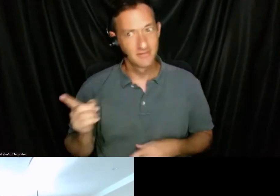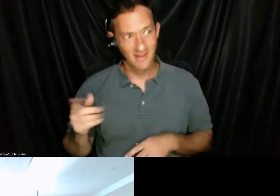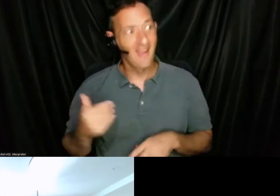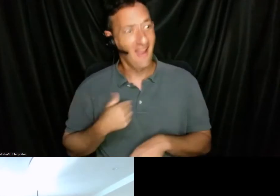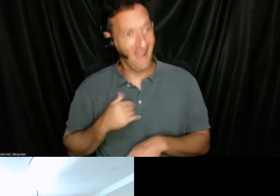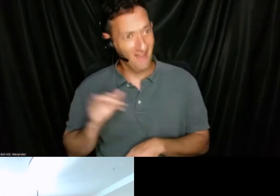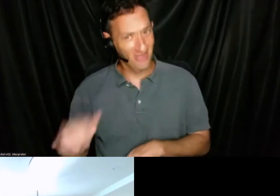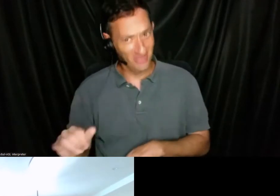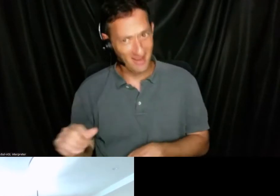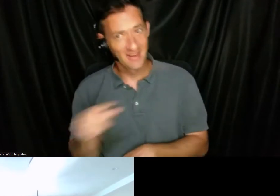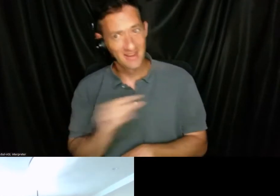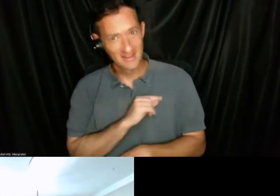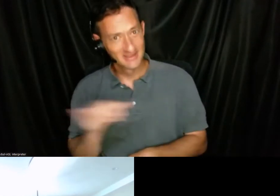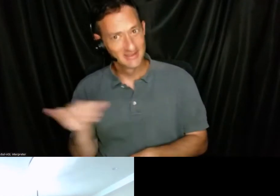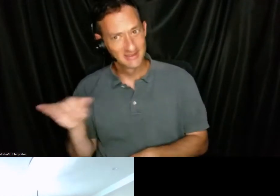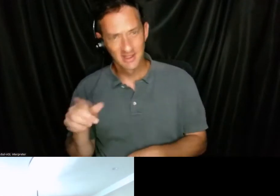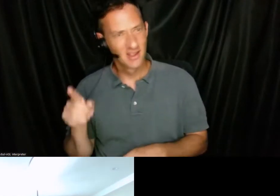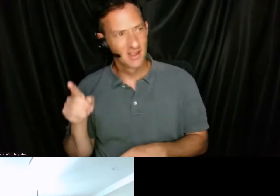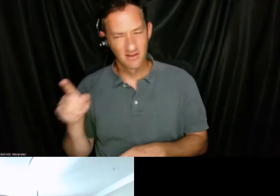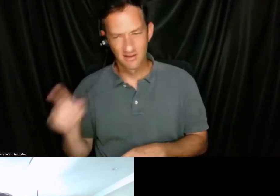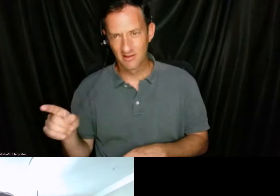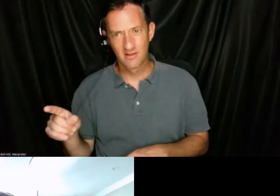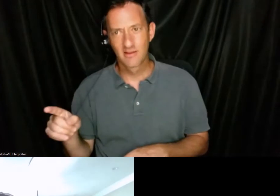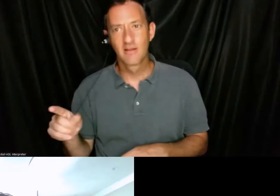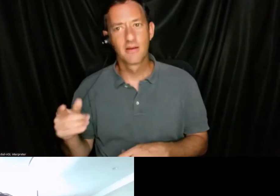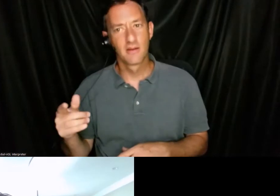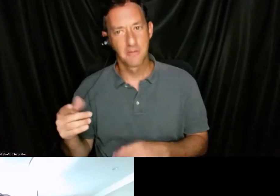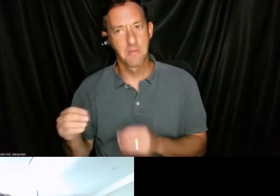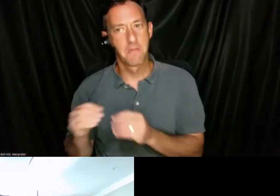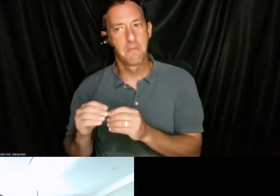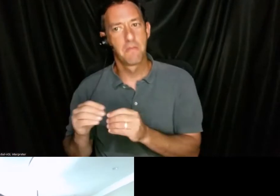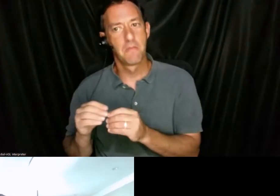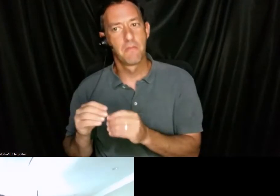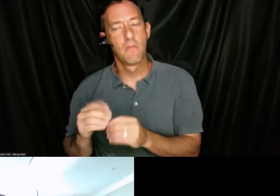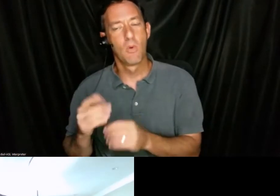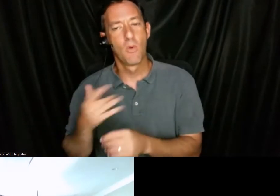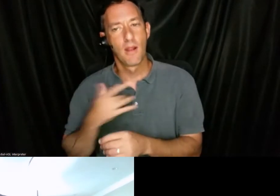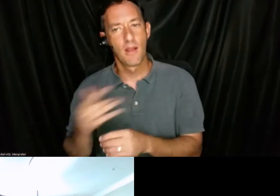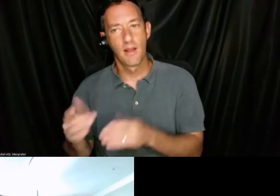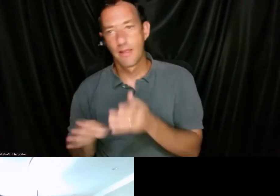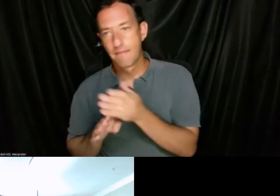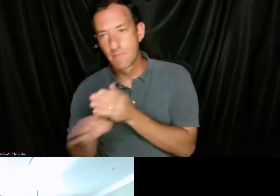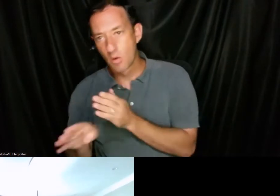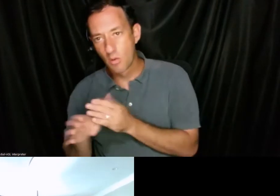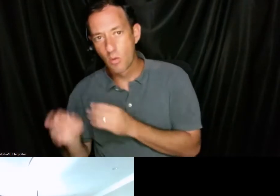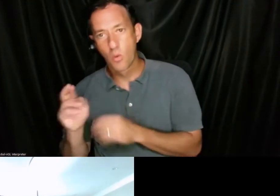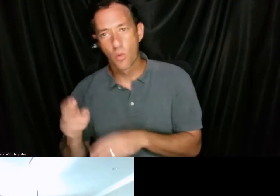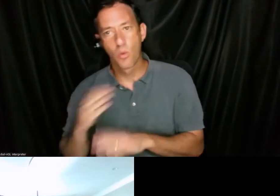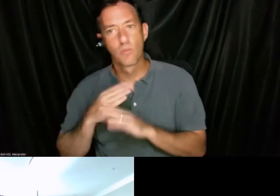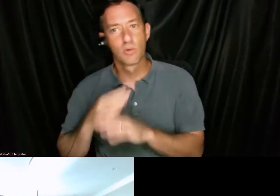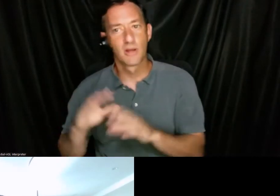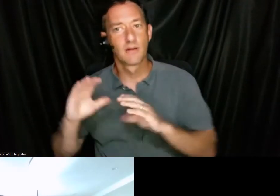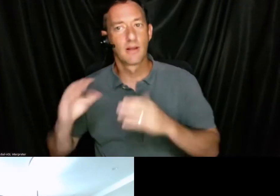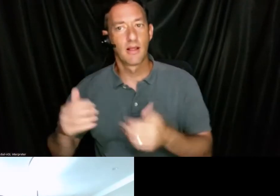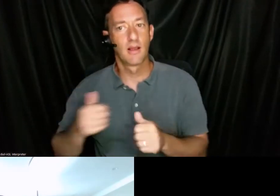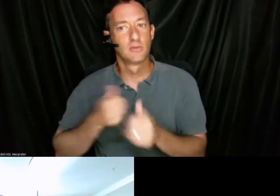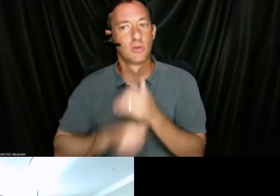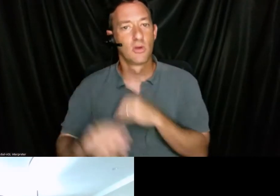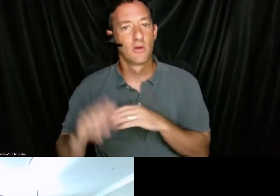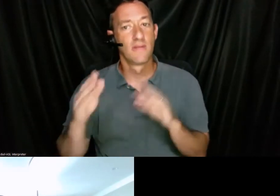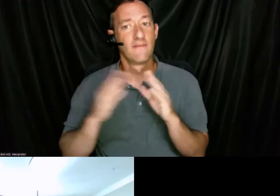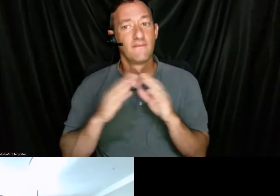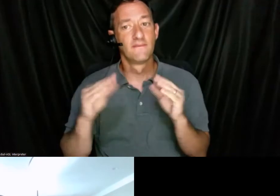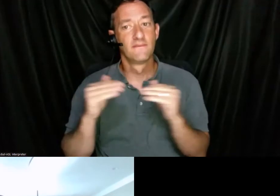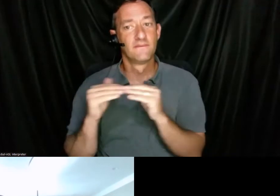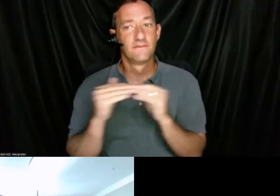are disproportionately a minority, or specifically a protected class under the Fair Housing Act, if the landlord does